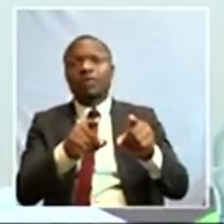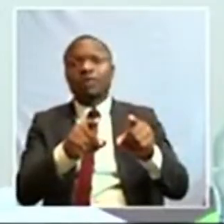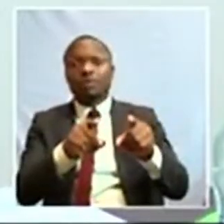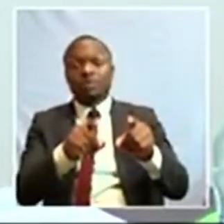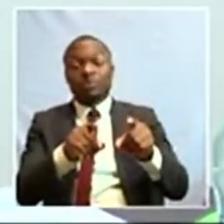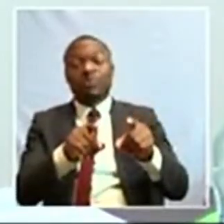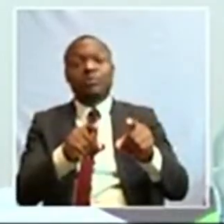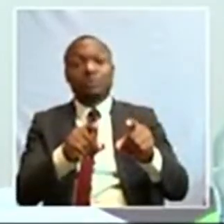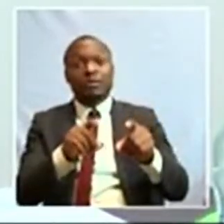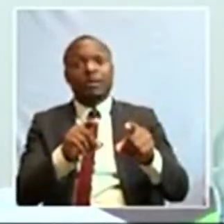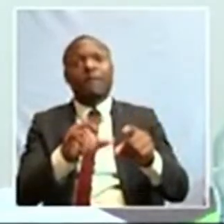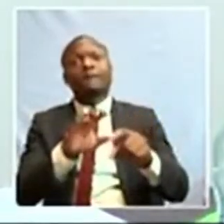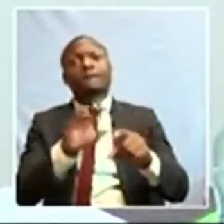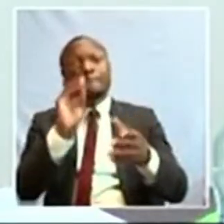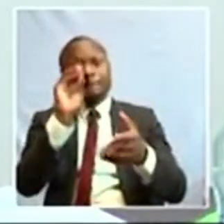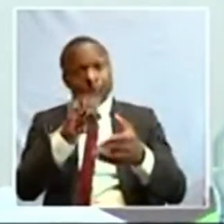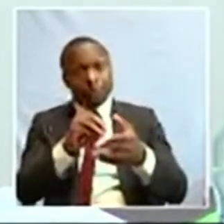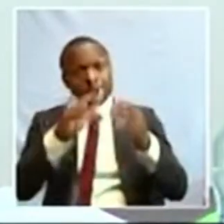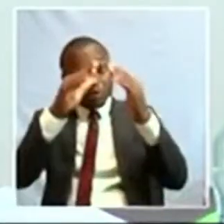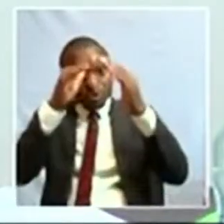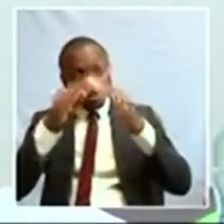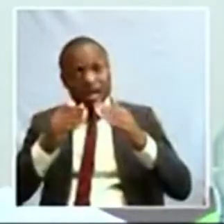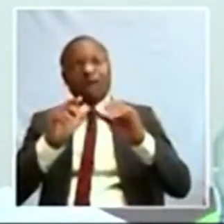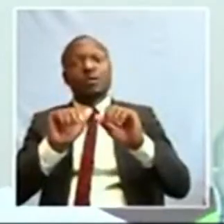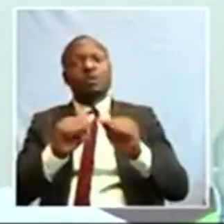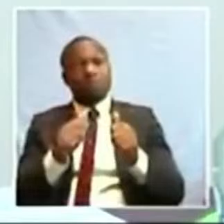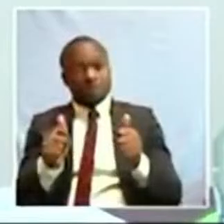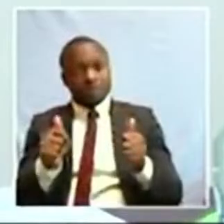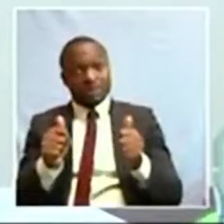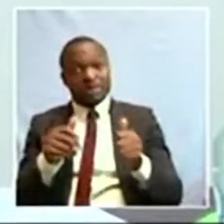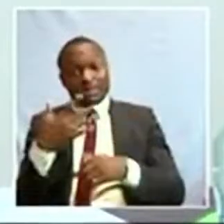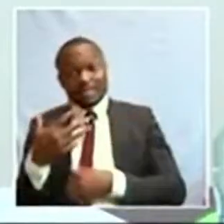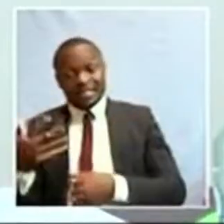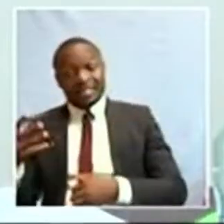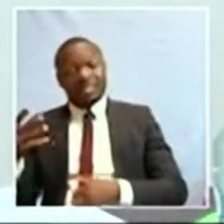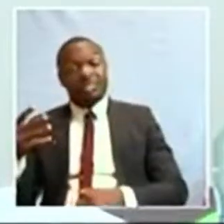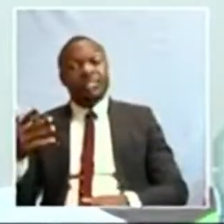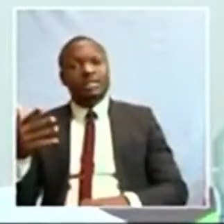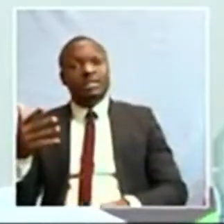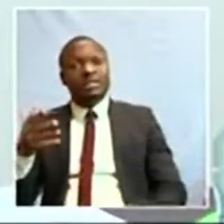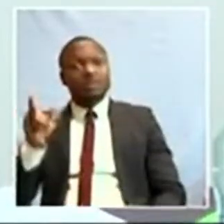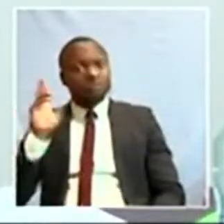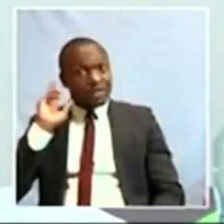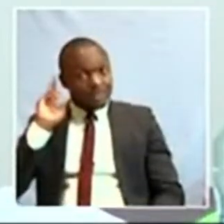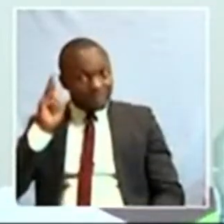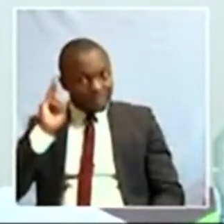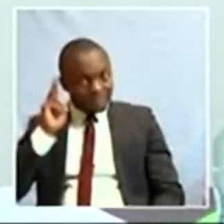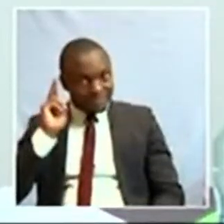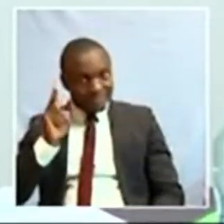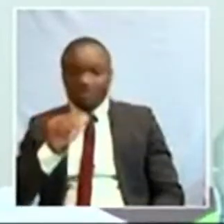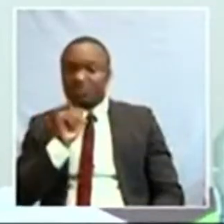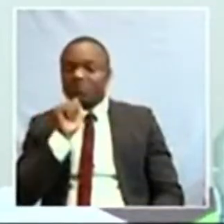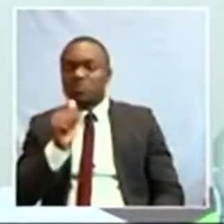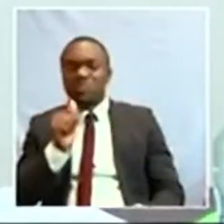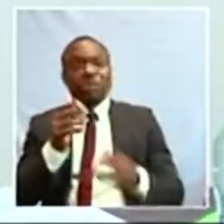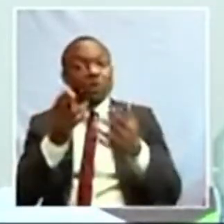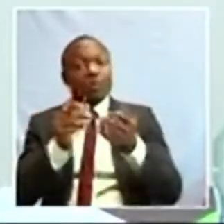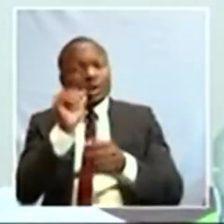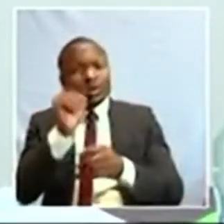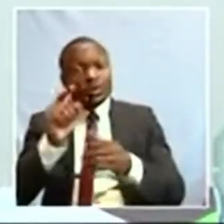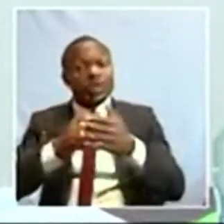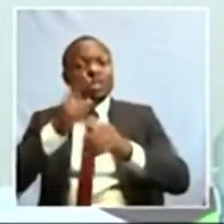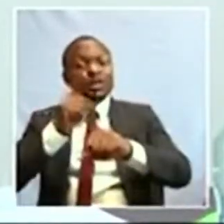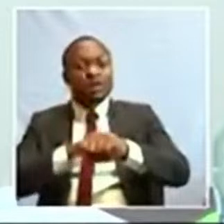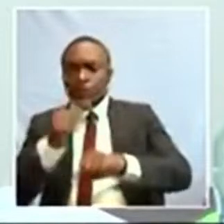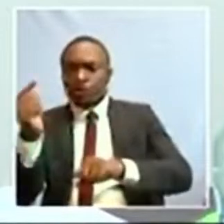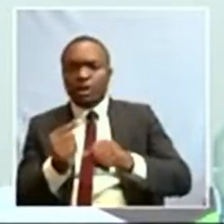in order, Council Secretary. Issues of perpetual succession. We don't want you next